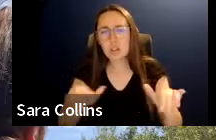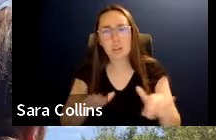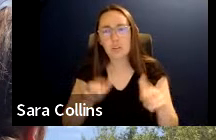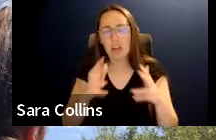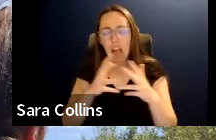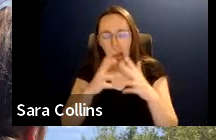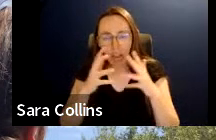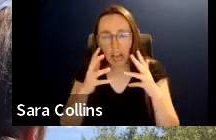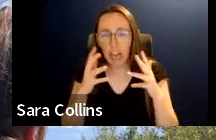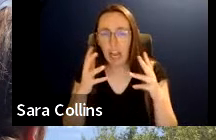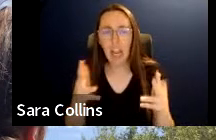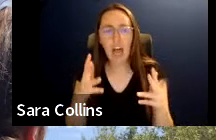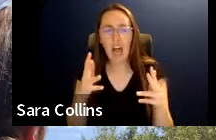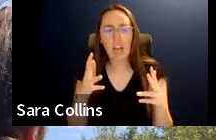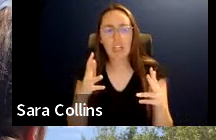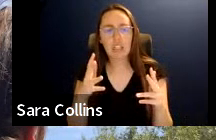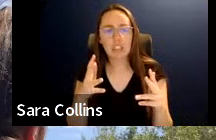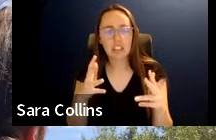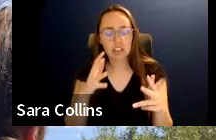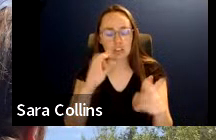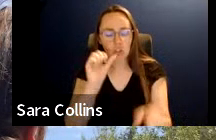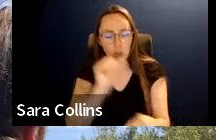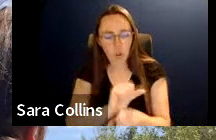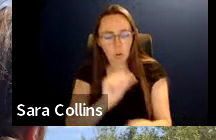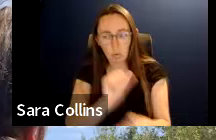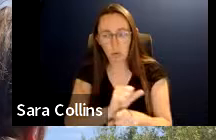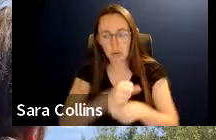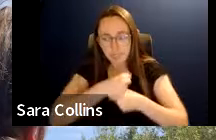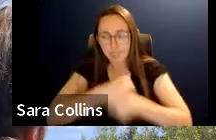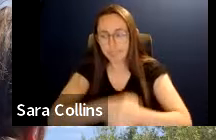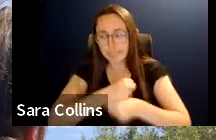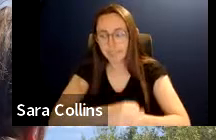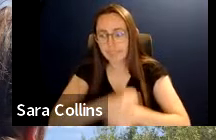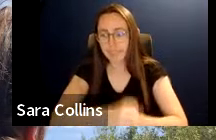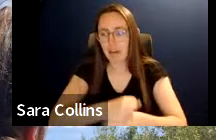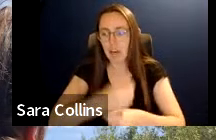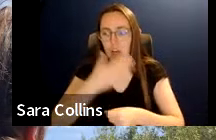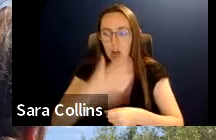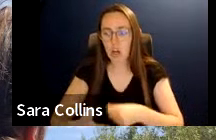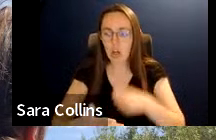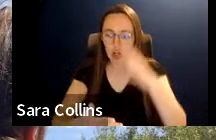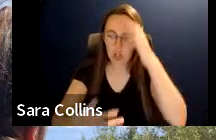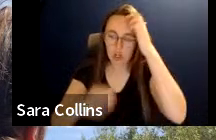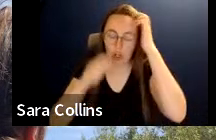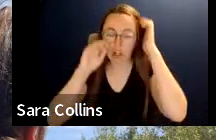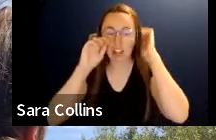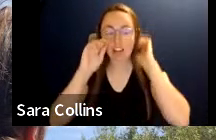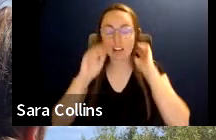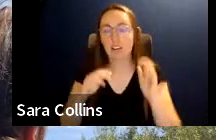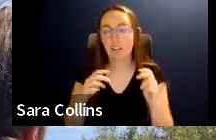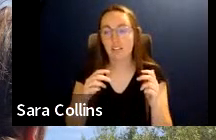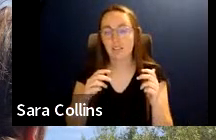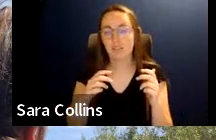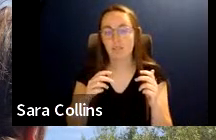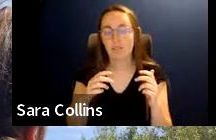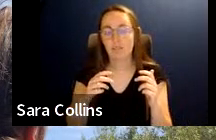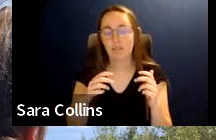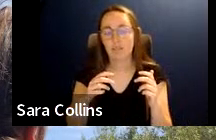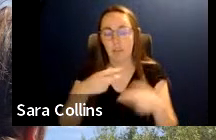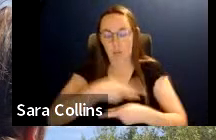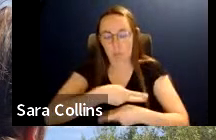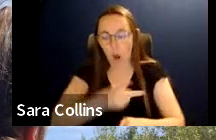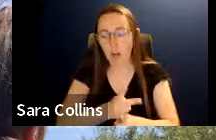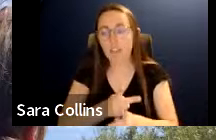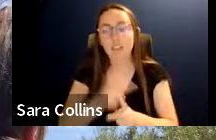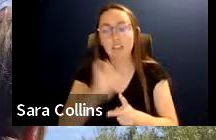products, tasty products, flowers. Very little of the cut flower industry in the U.S. is organic, but we are, and